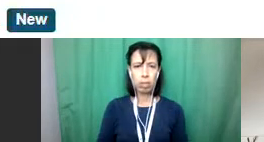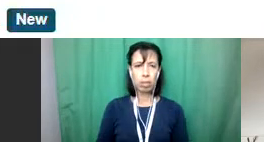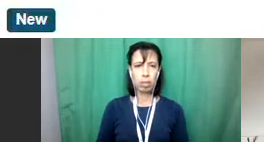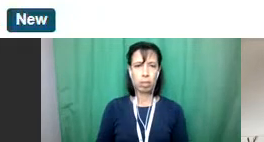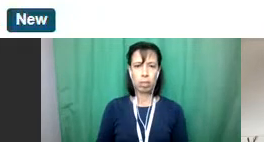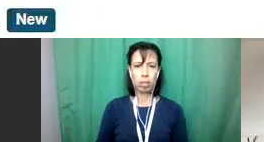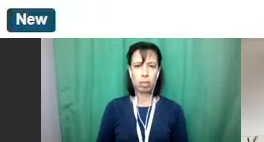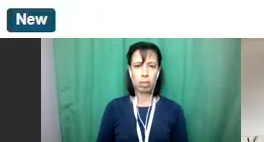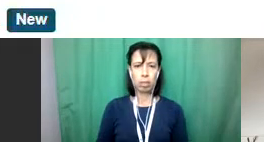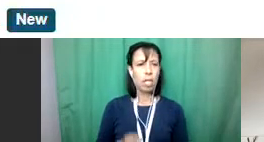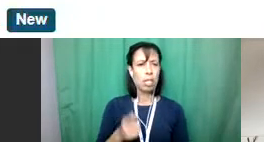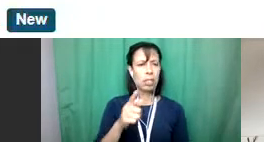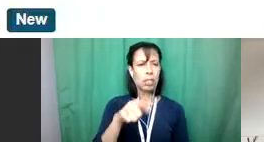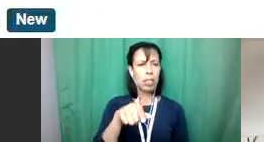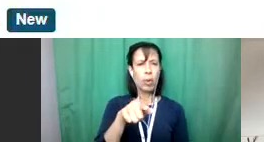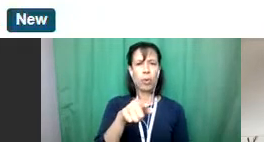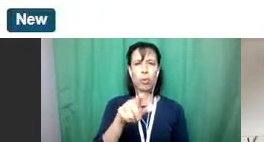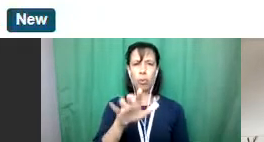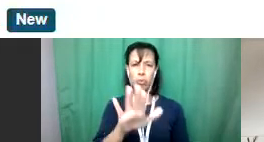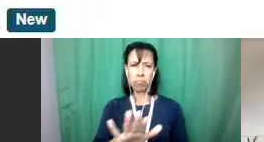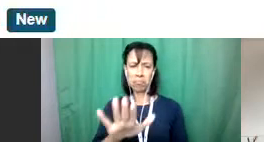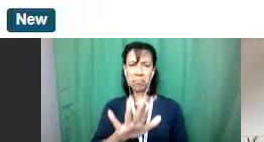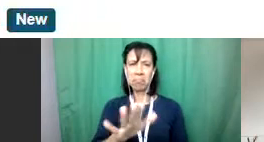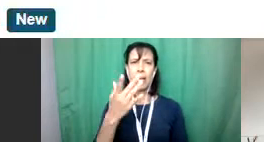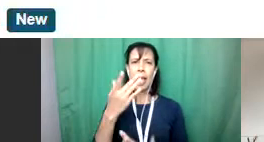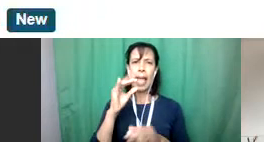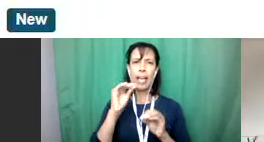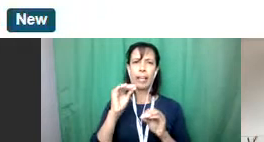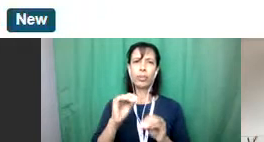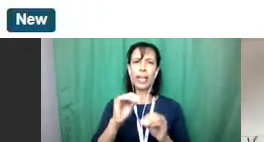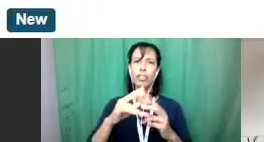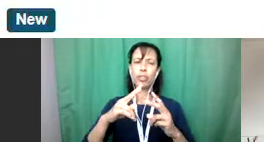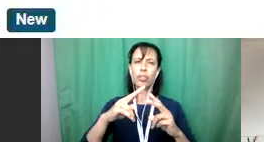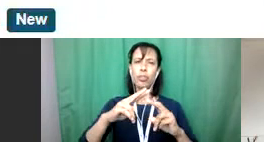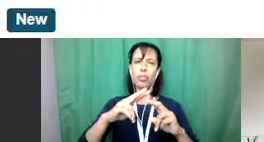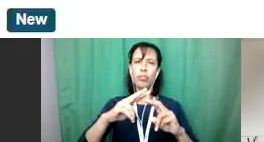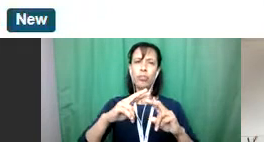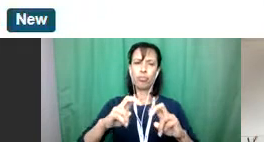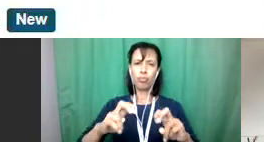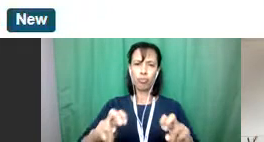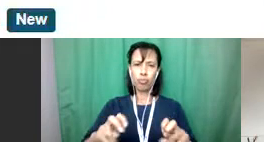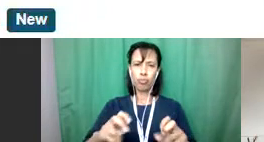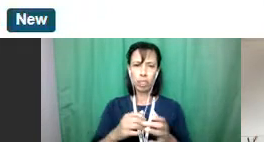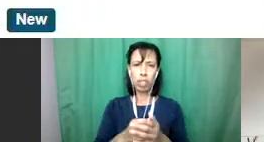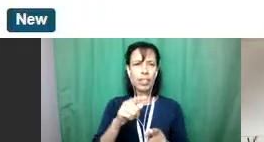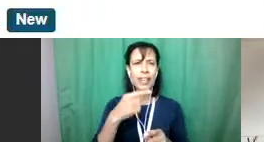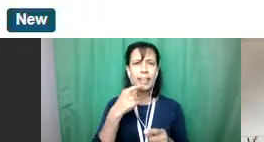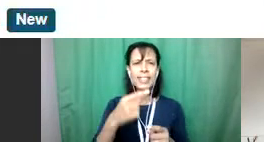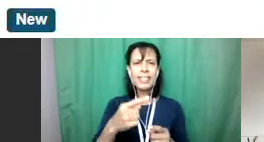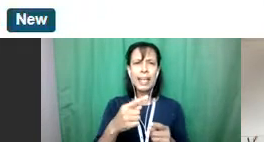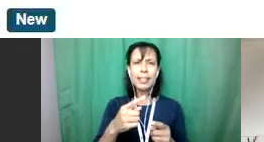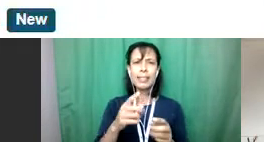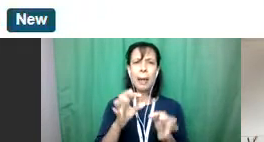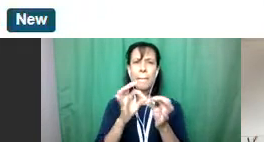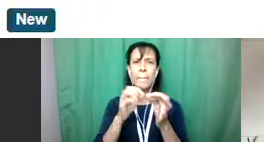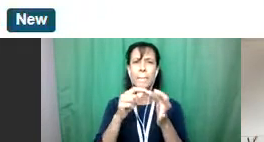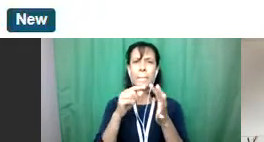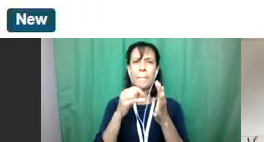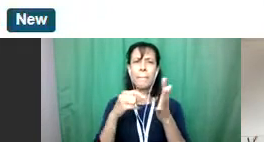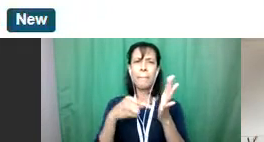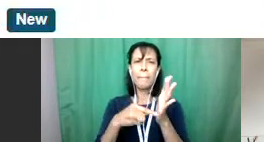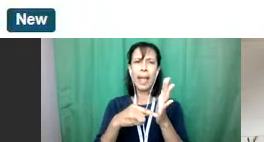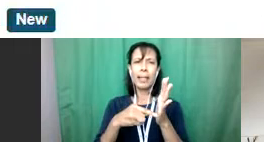Complete. There's a hint there. It says best bet, and it says best bet for a good reason. It's just a really good place to research or to